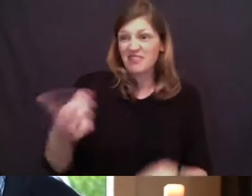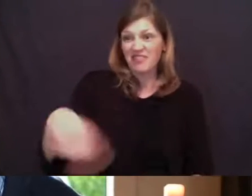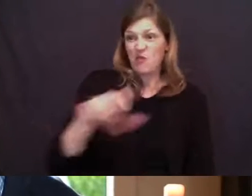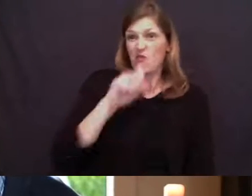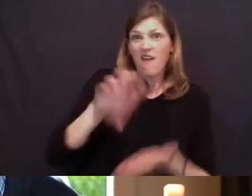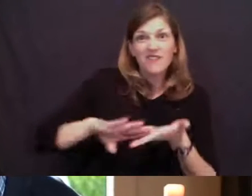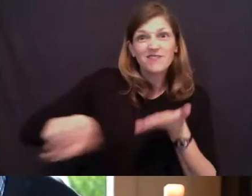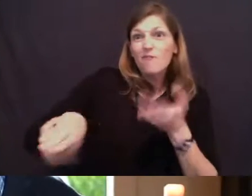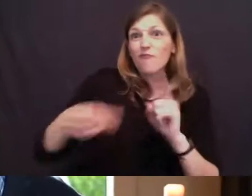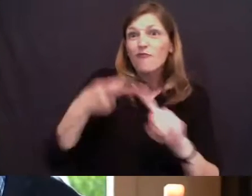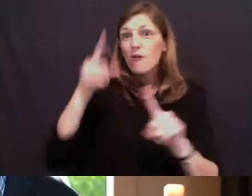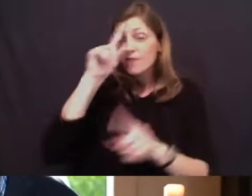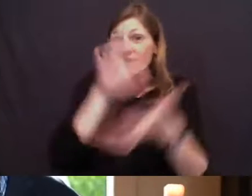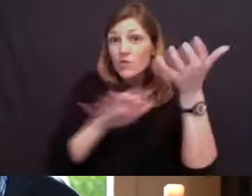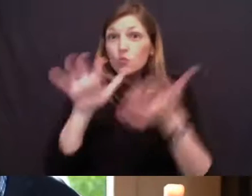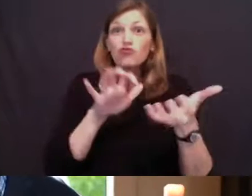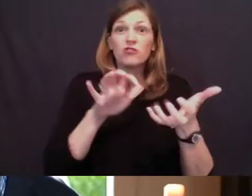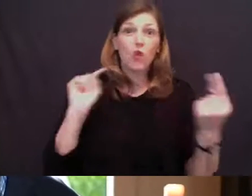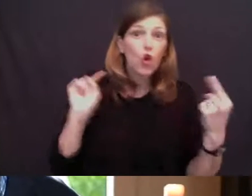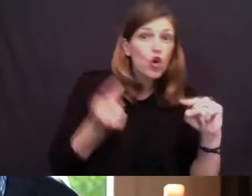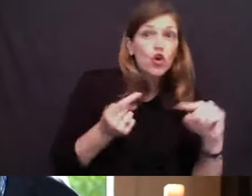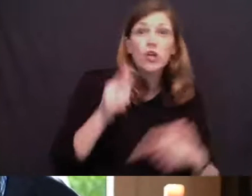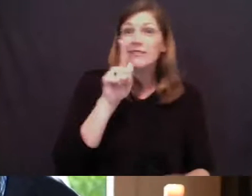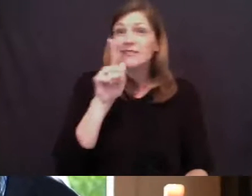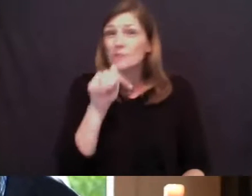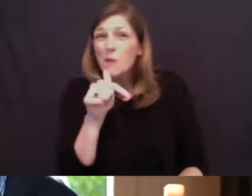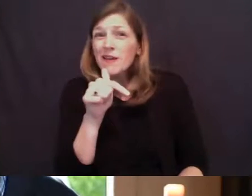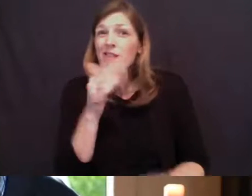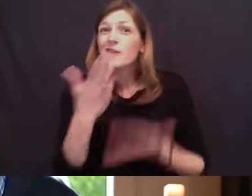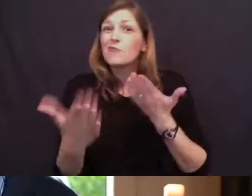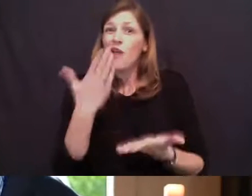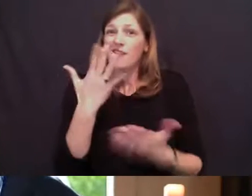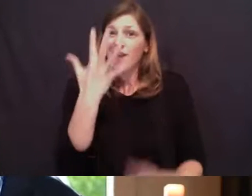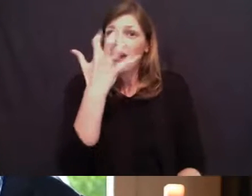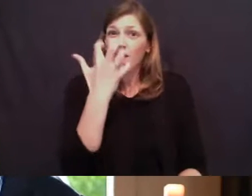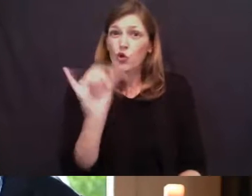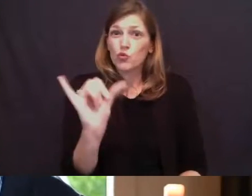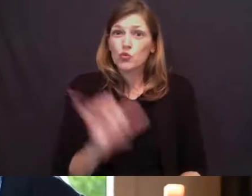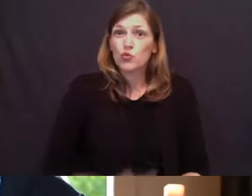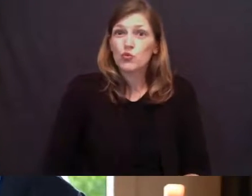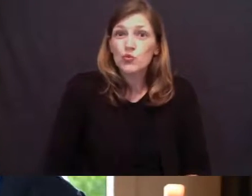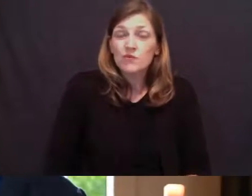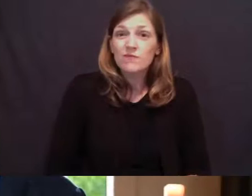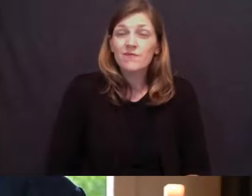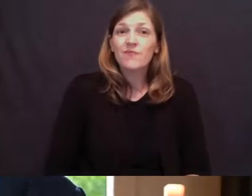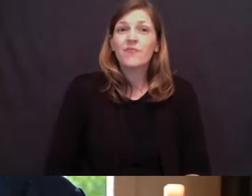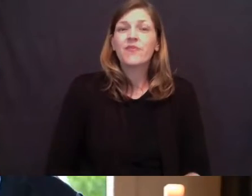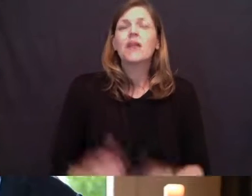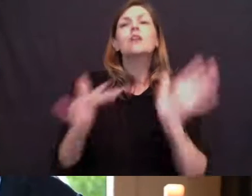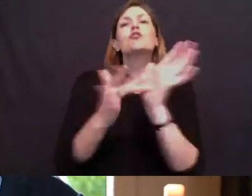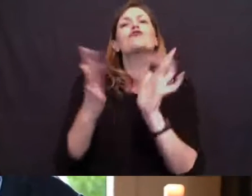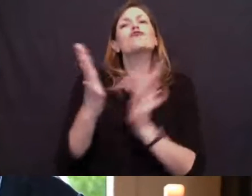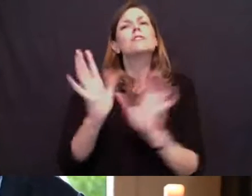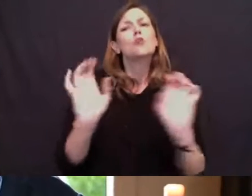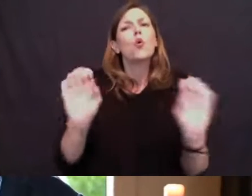facing confusion, hurt, disappointment, and probably even anger. I mean, Jesus could have